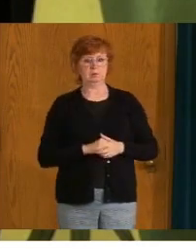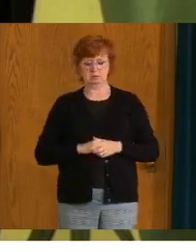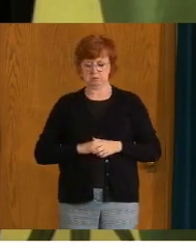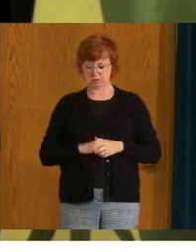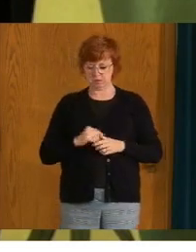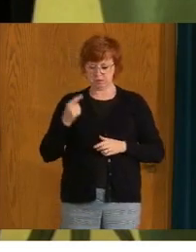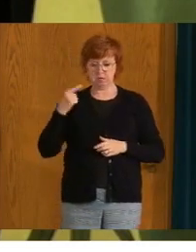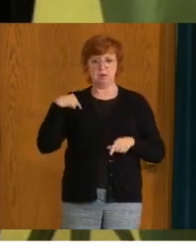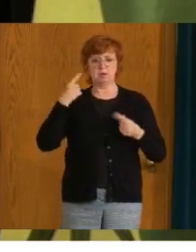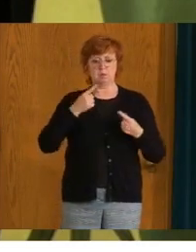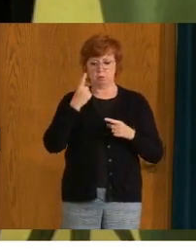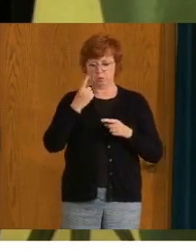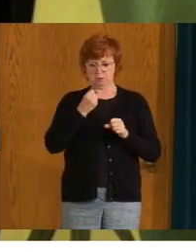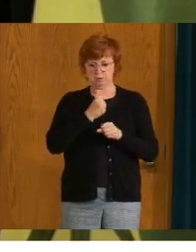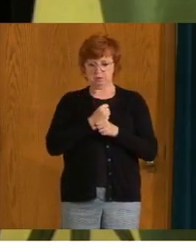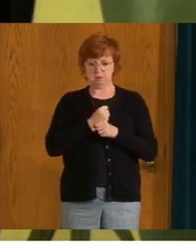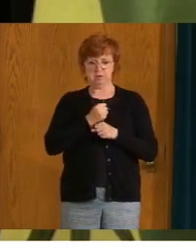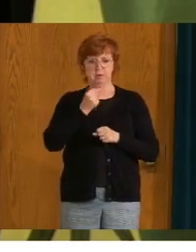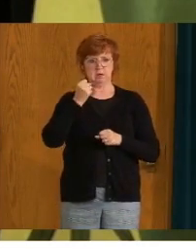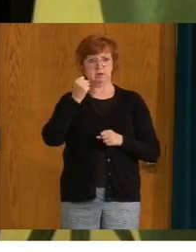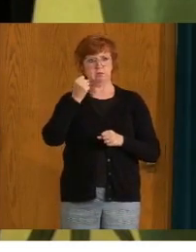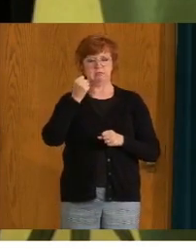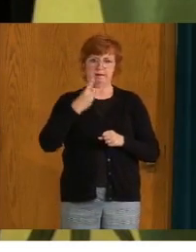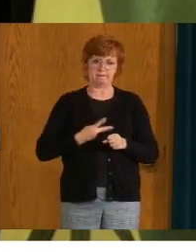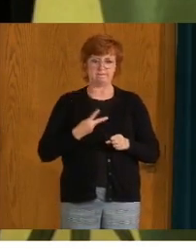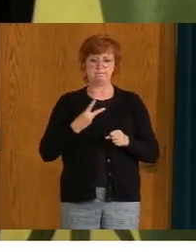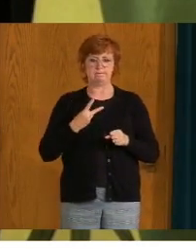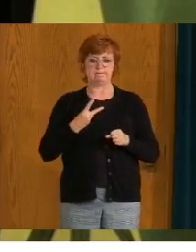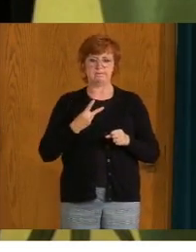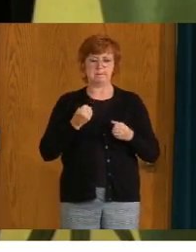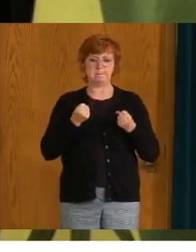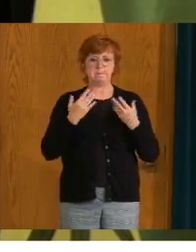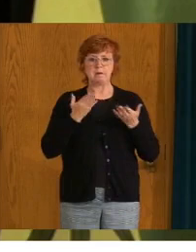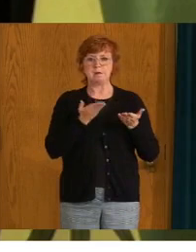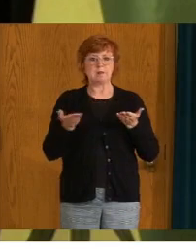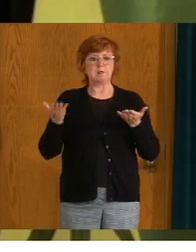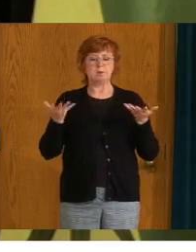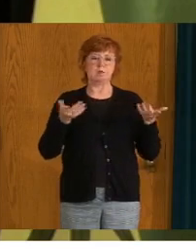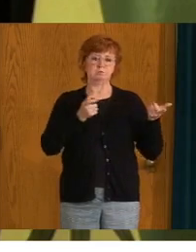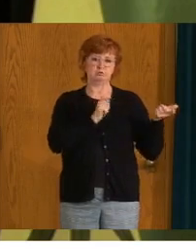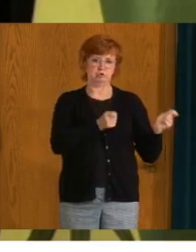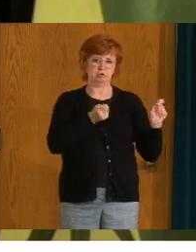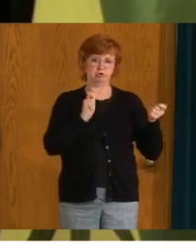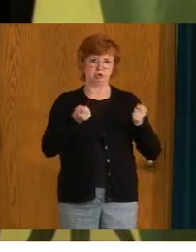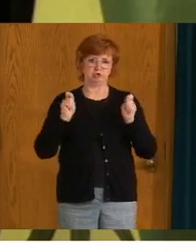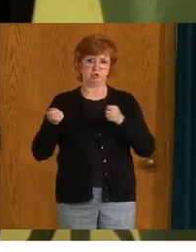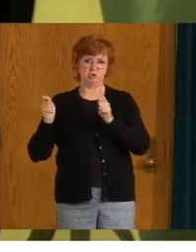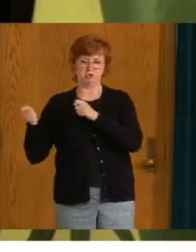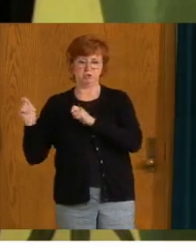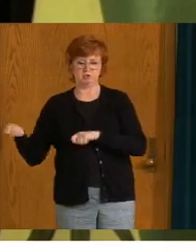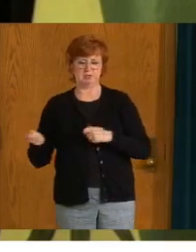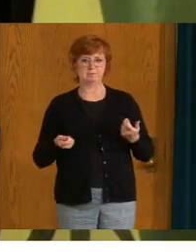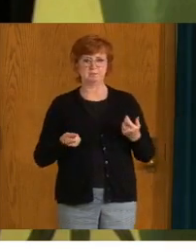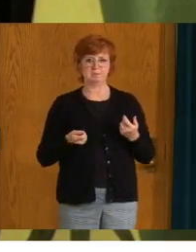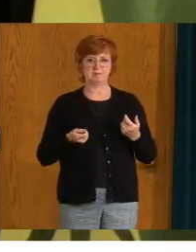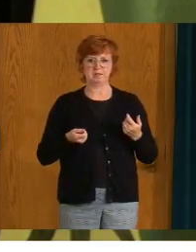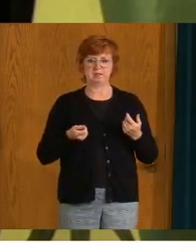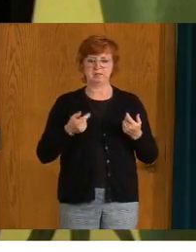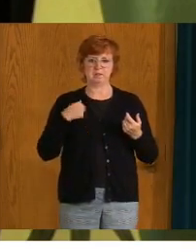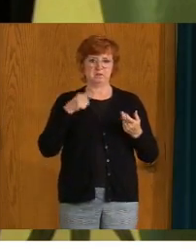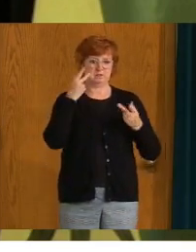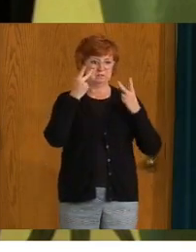last year year and a half has changed a lot of things in our nation and around the world, and Rider Games is just but a